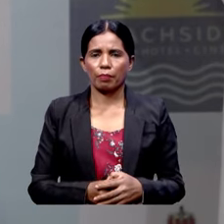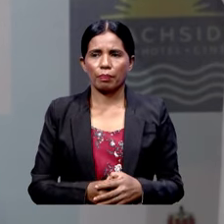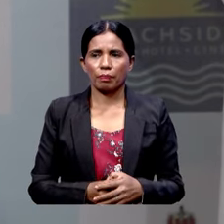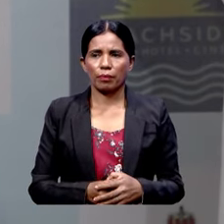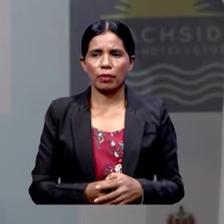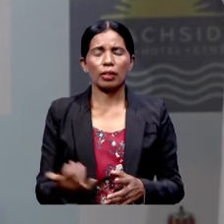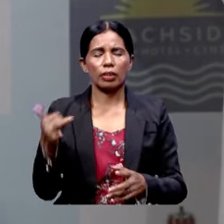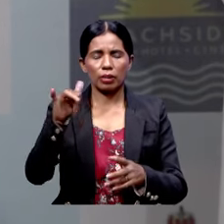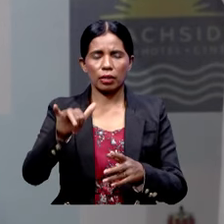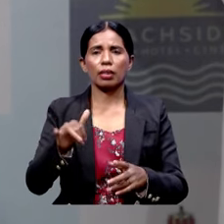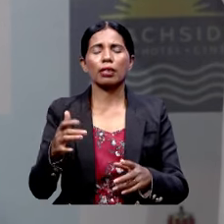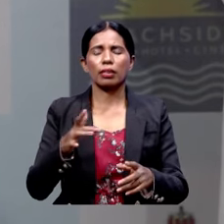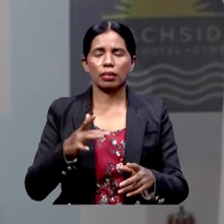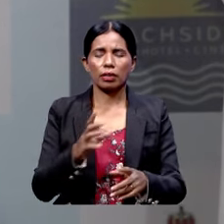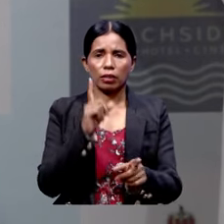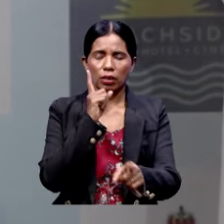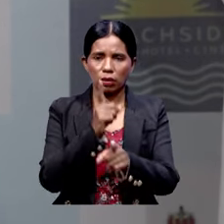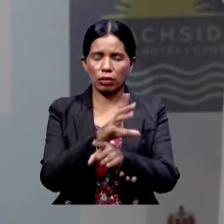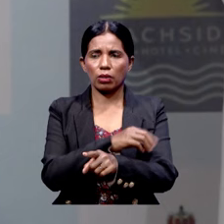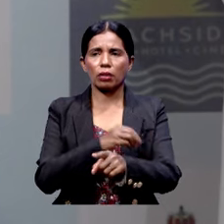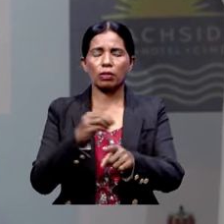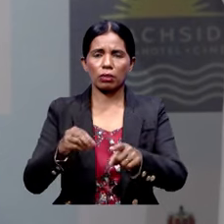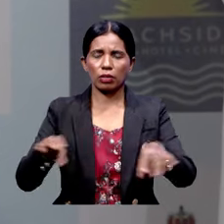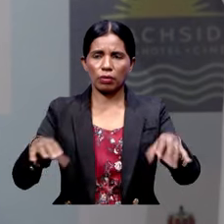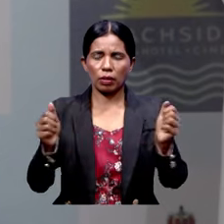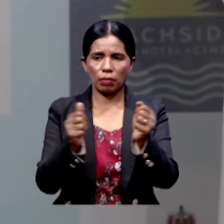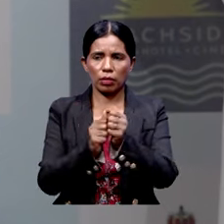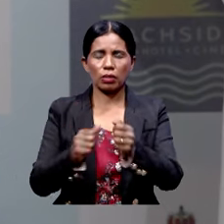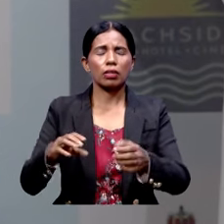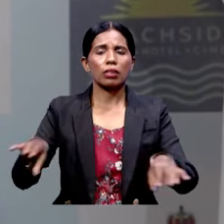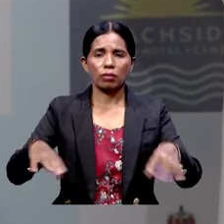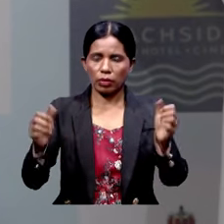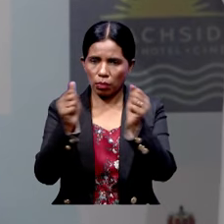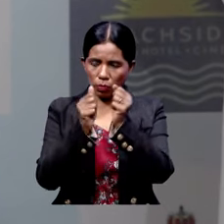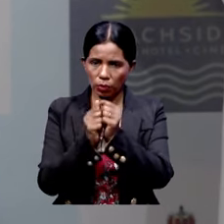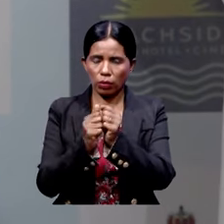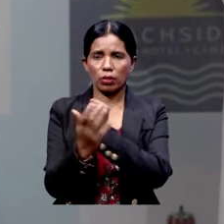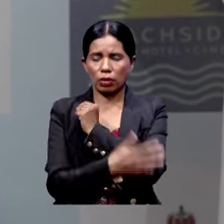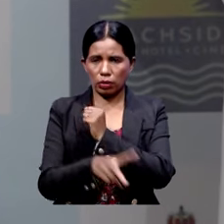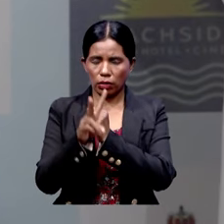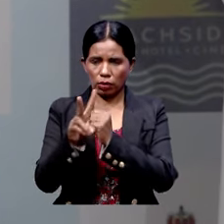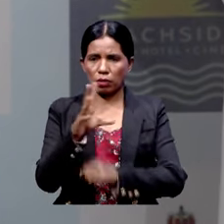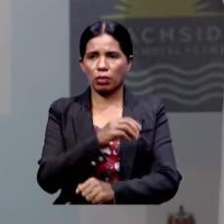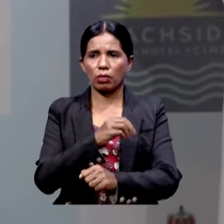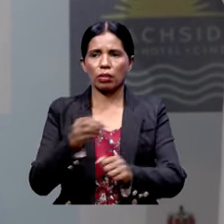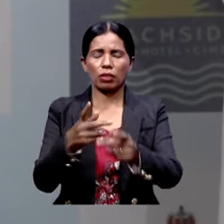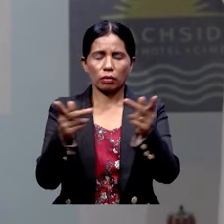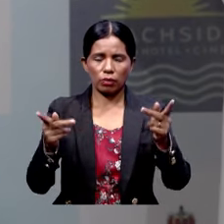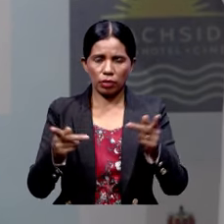they agreed to enhance development cooperation and in various areas, starting from